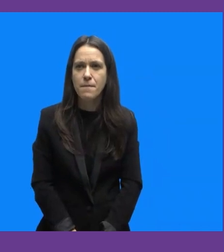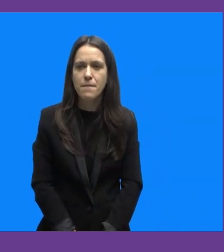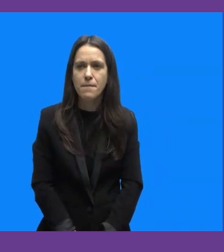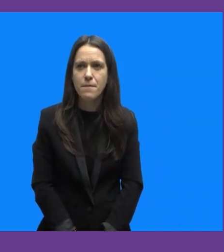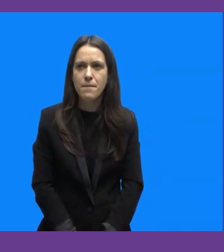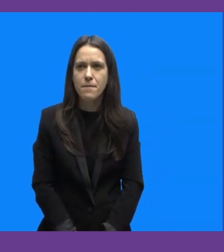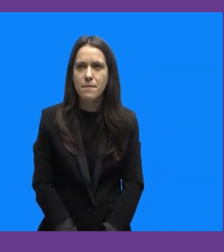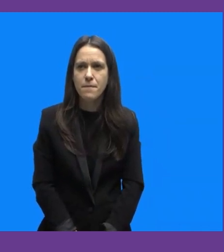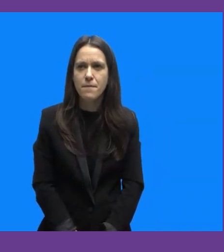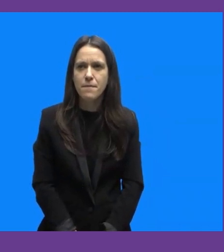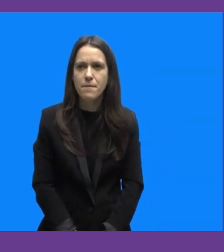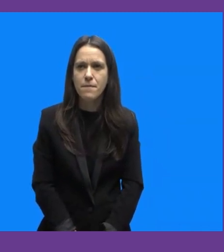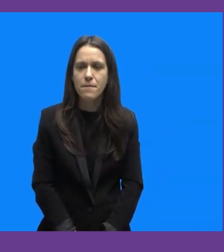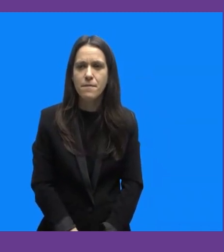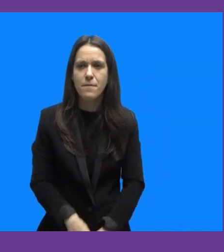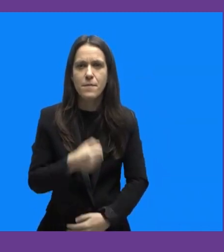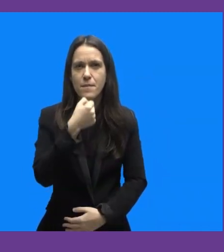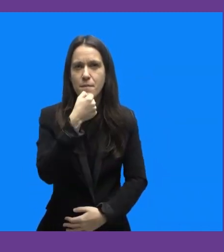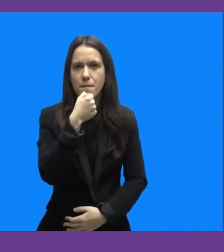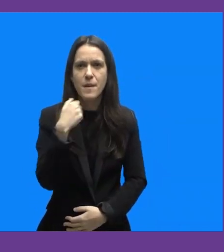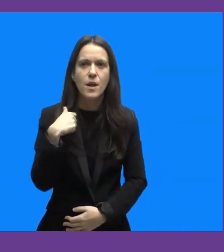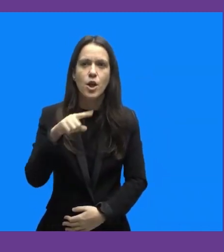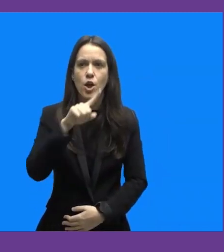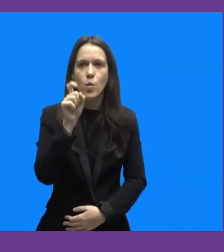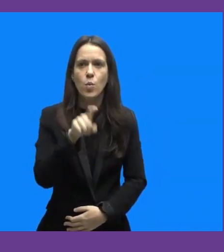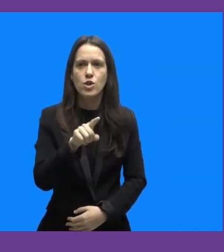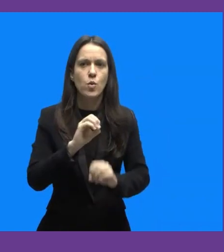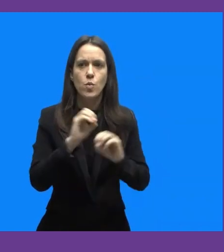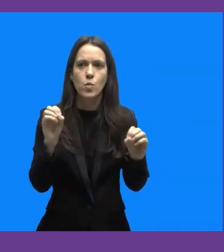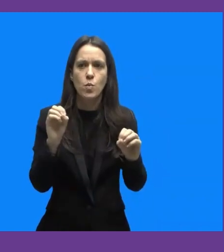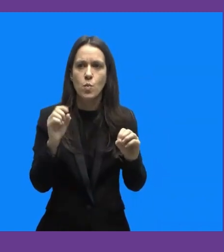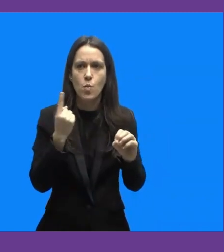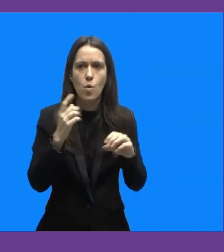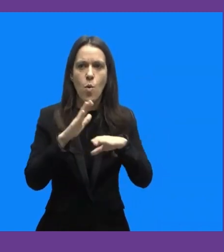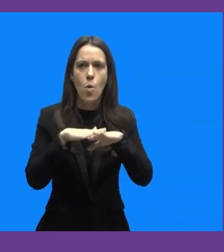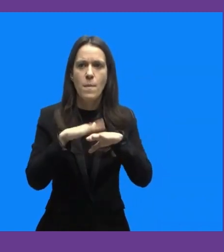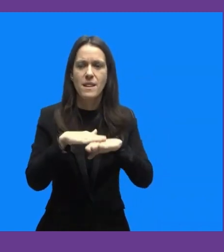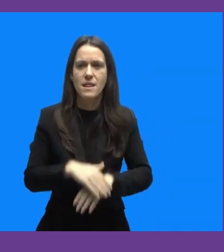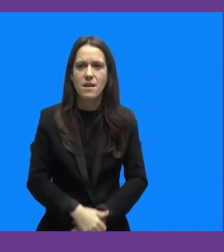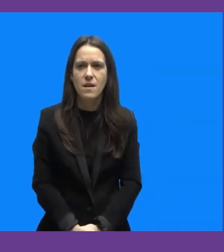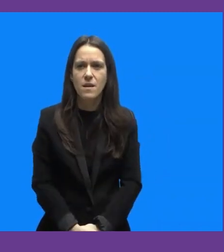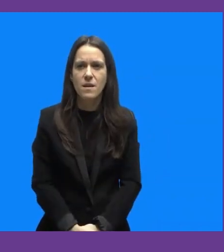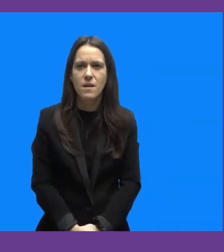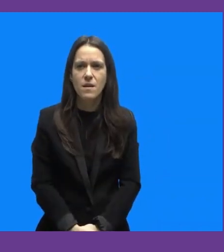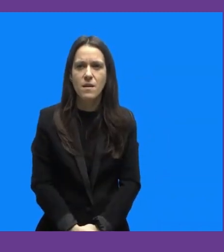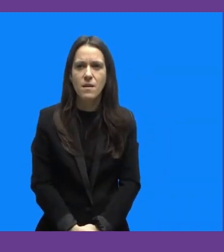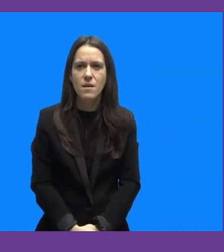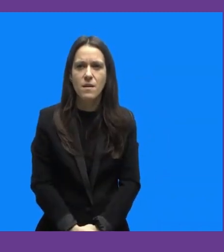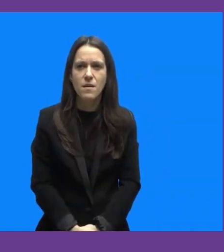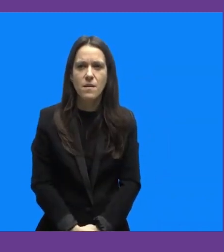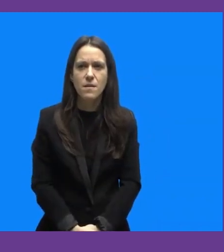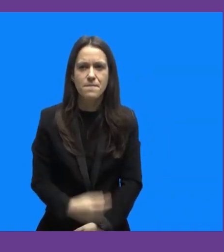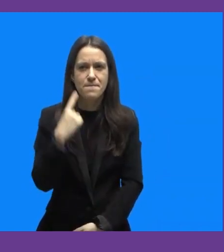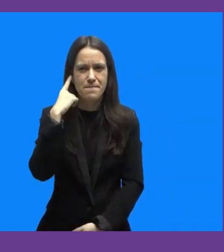I don't have a question. I just would like to confirm what the draft said earlier. I'm Roberta, represent